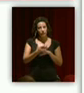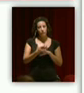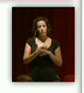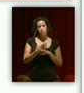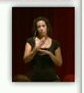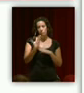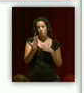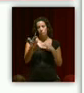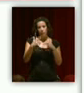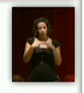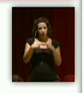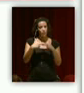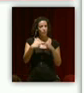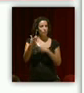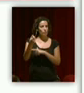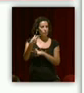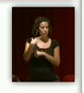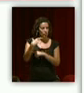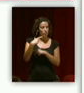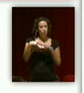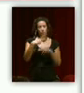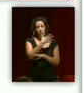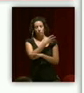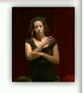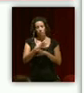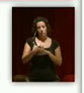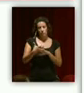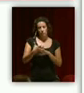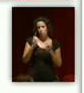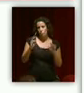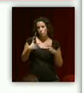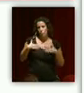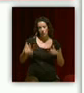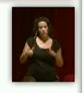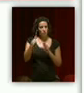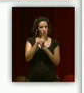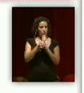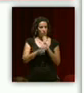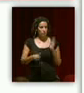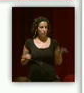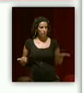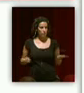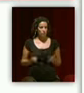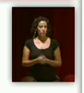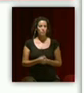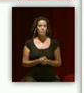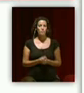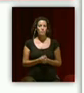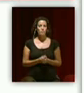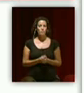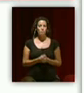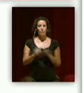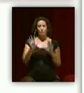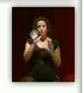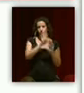immediately with a link that can be submitted through email